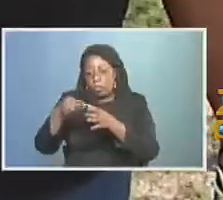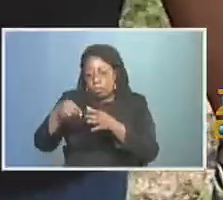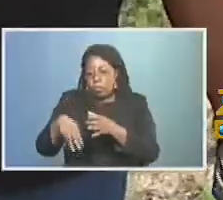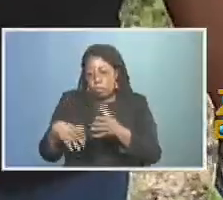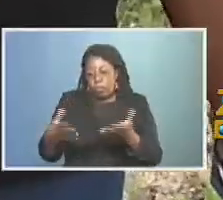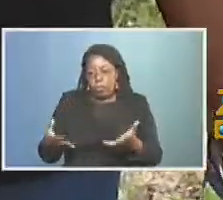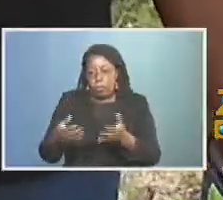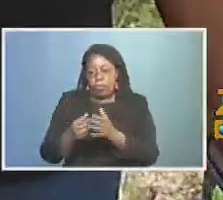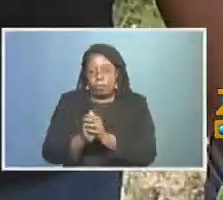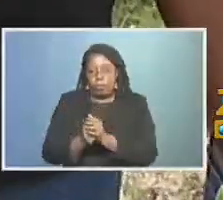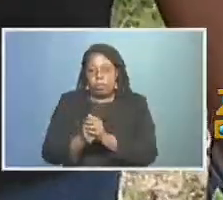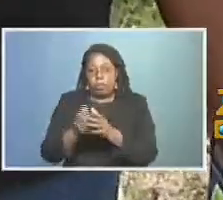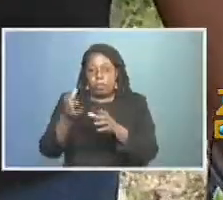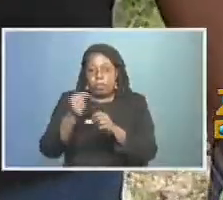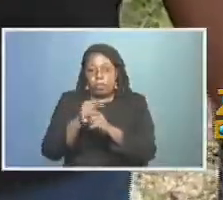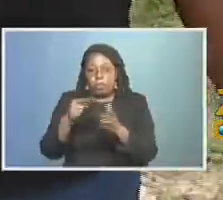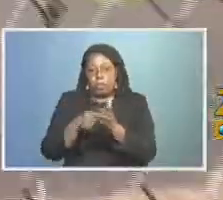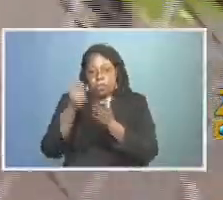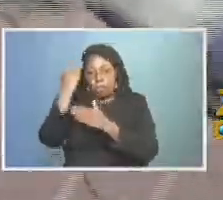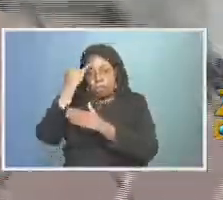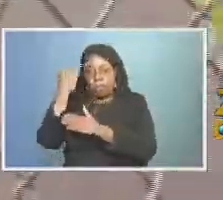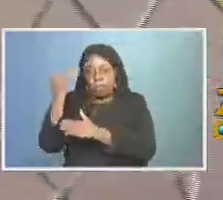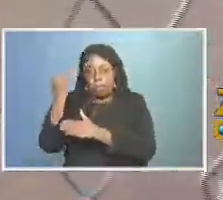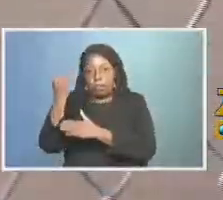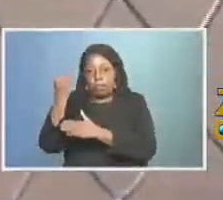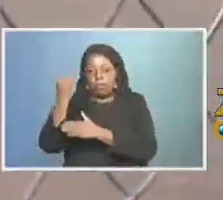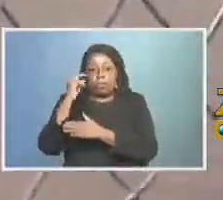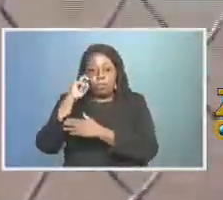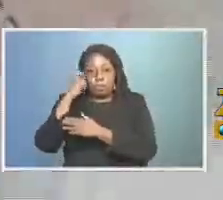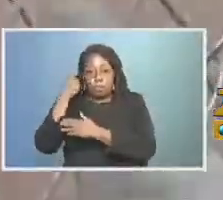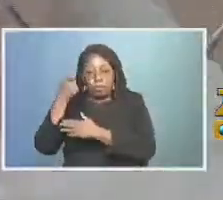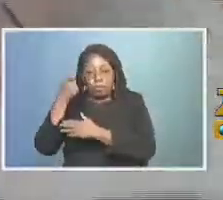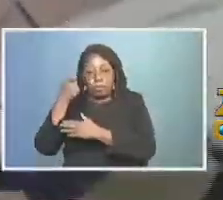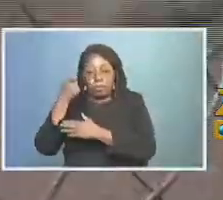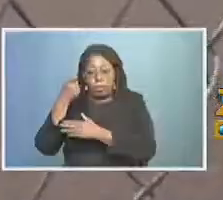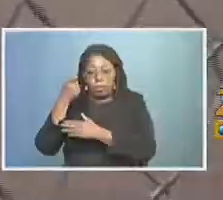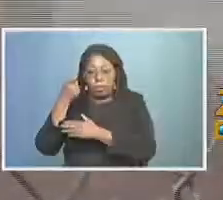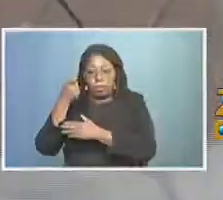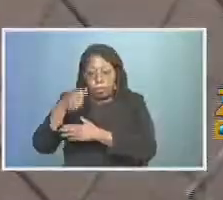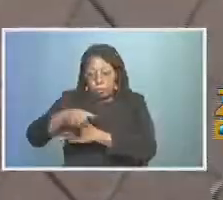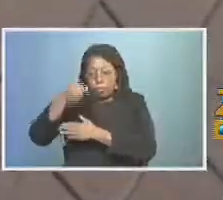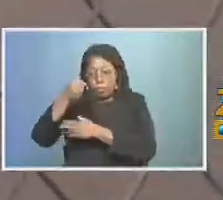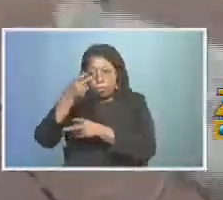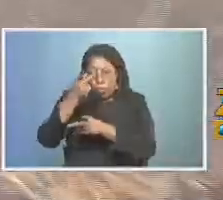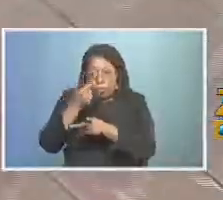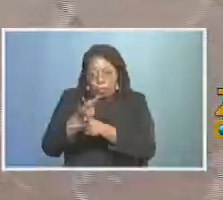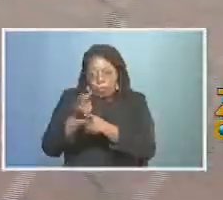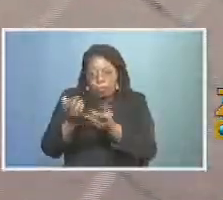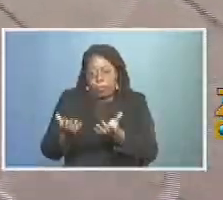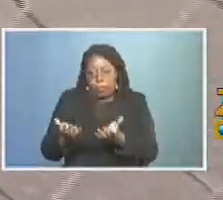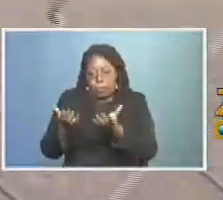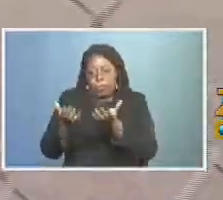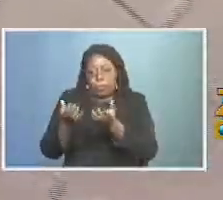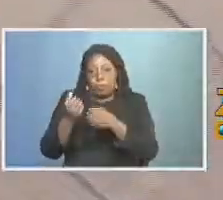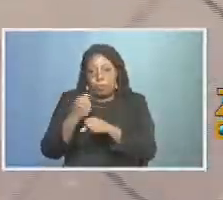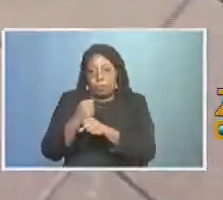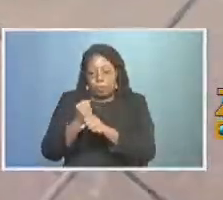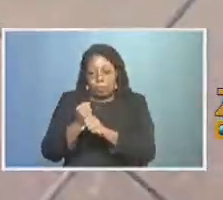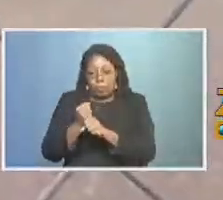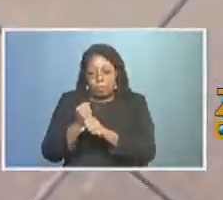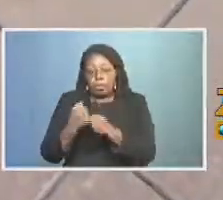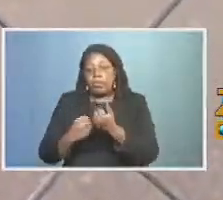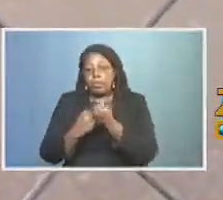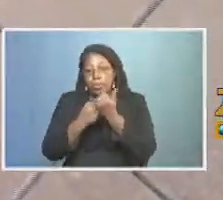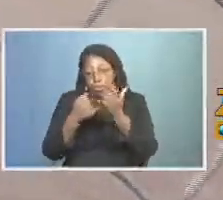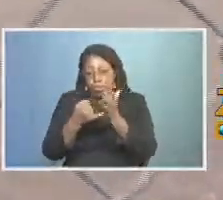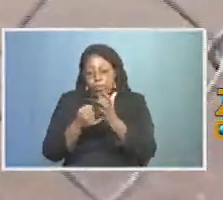walkway there. And so we got this idea of the onion bag to keep it up, keep the weight up. But I didn't expect it, all of